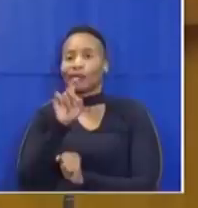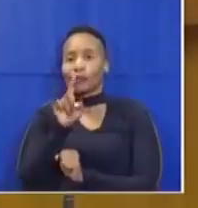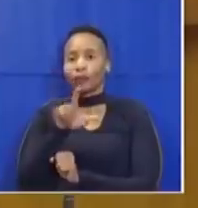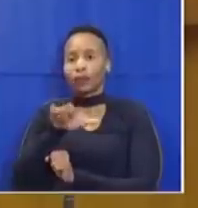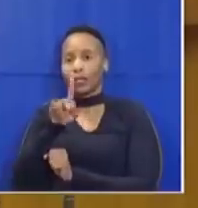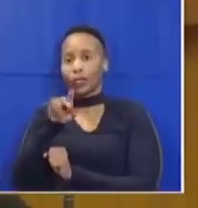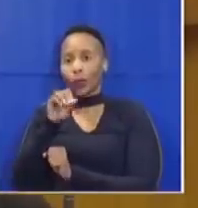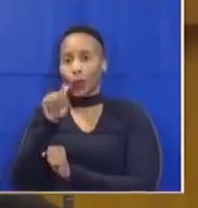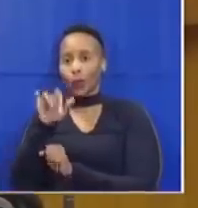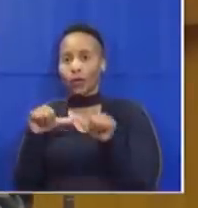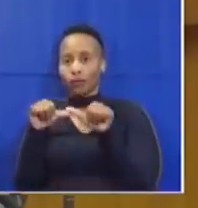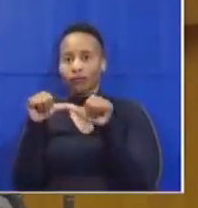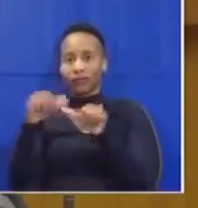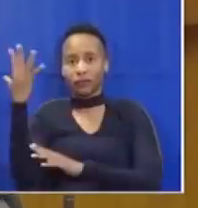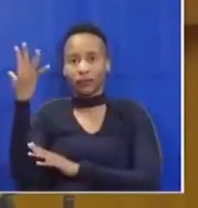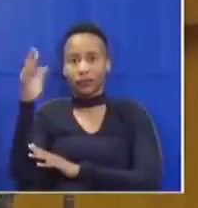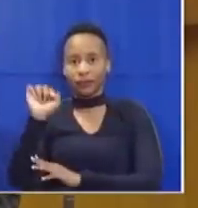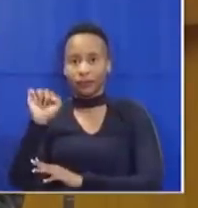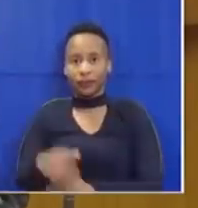Thank you, Chairperson.